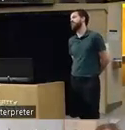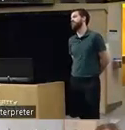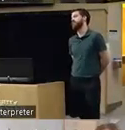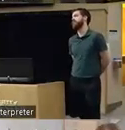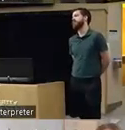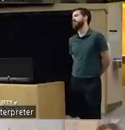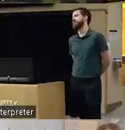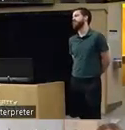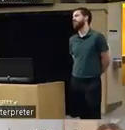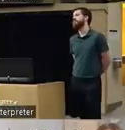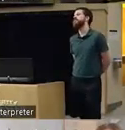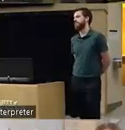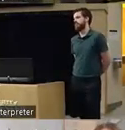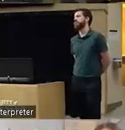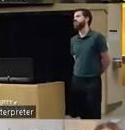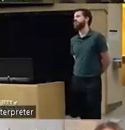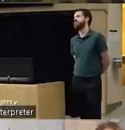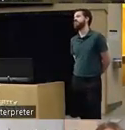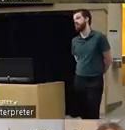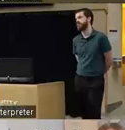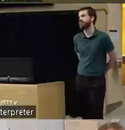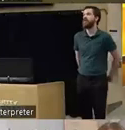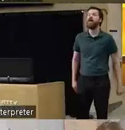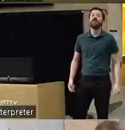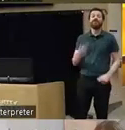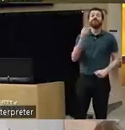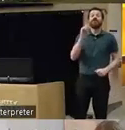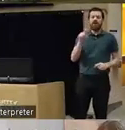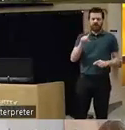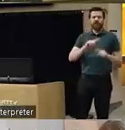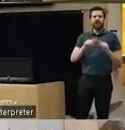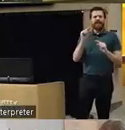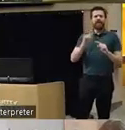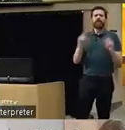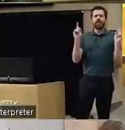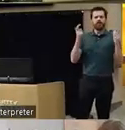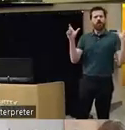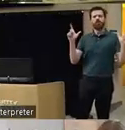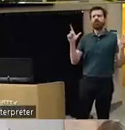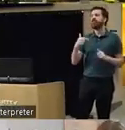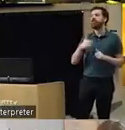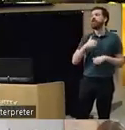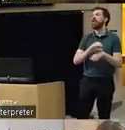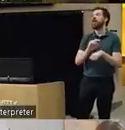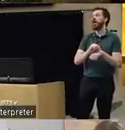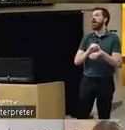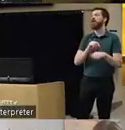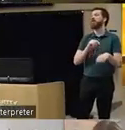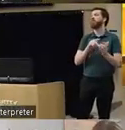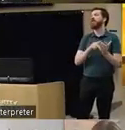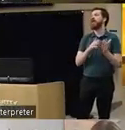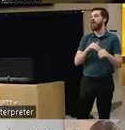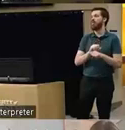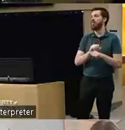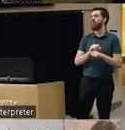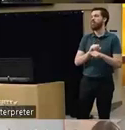I have two questions, but they're both kind of large. So I'll stick with one to start with. I'm a consult psychiatrist. I do both inpatient consults and I